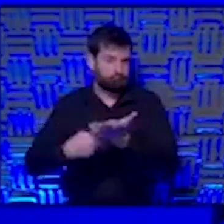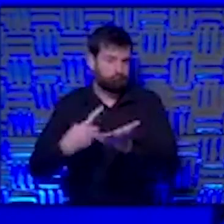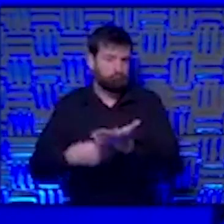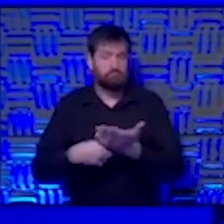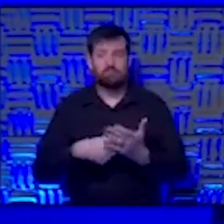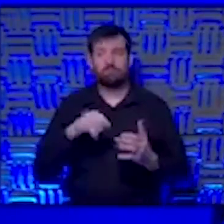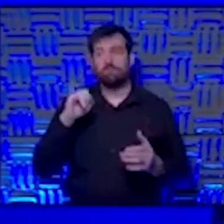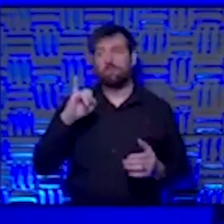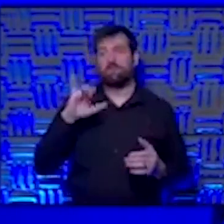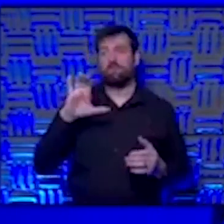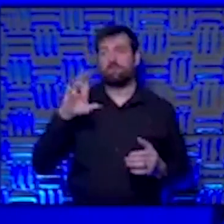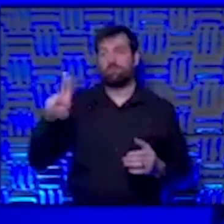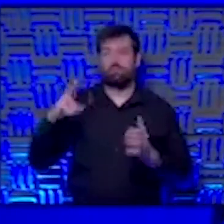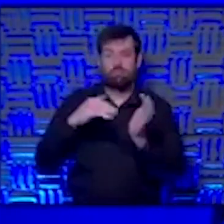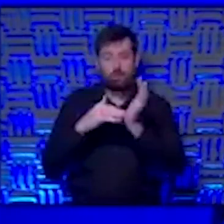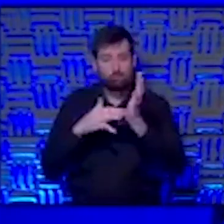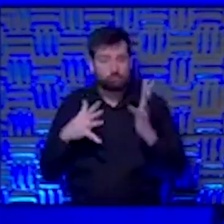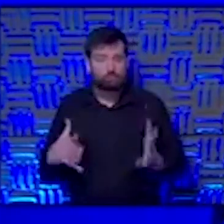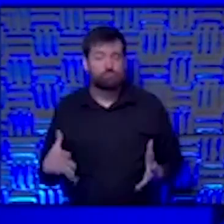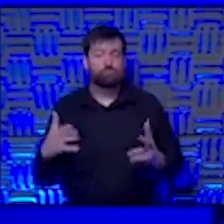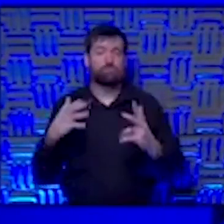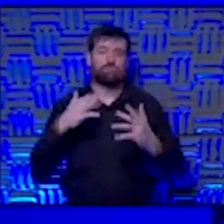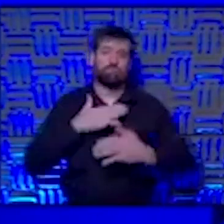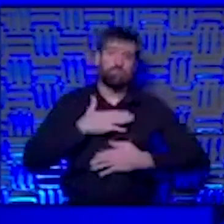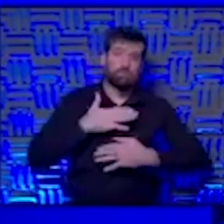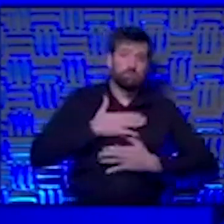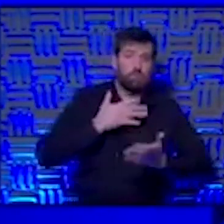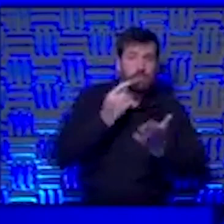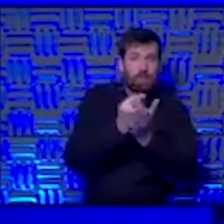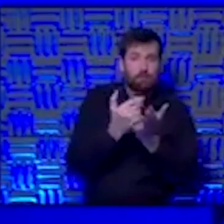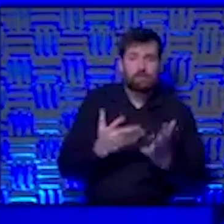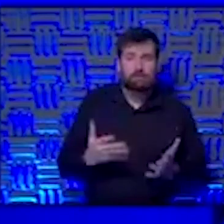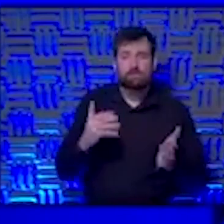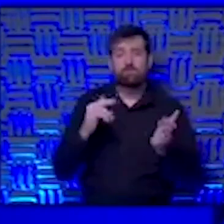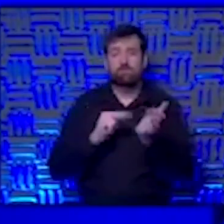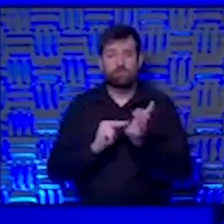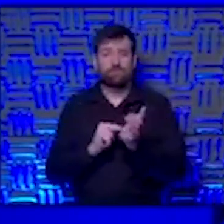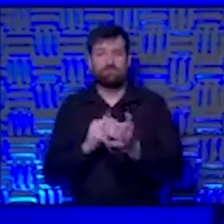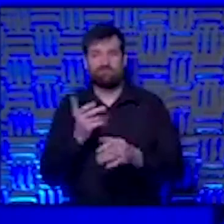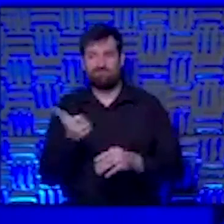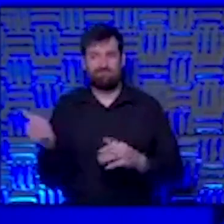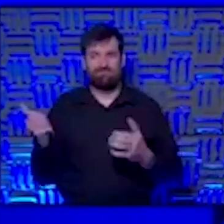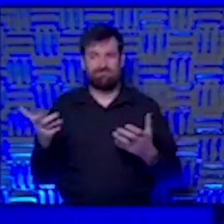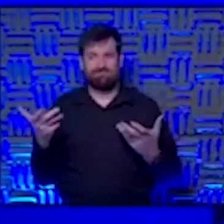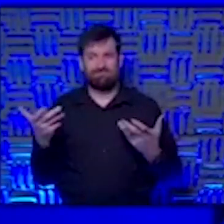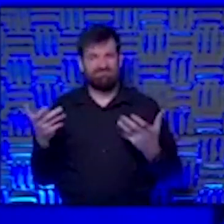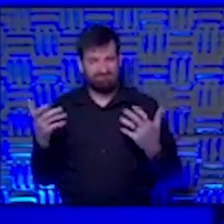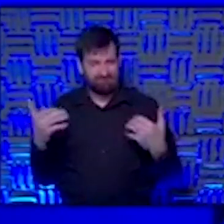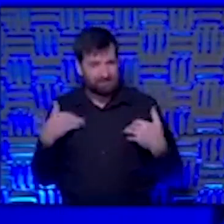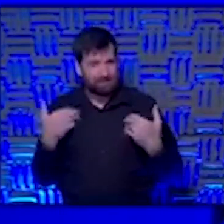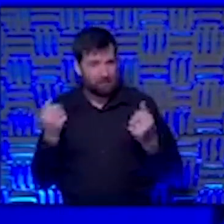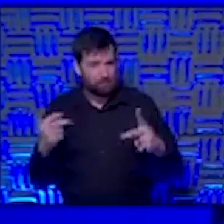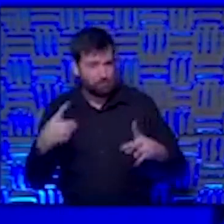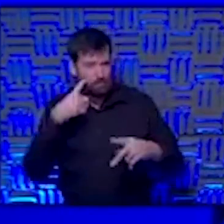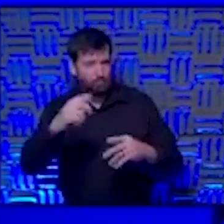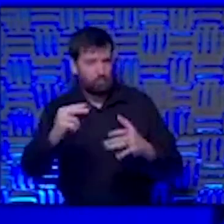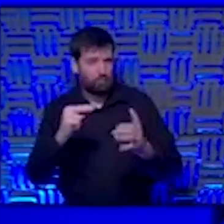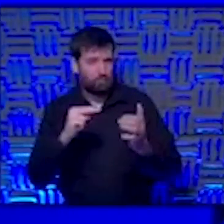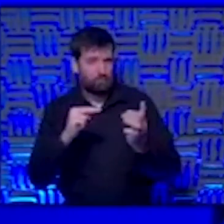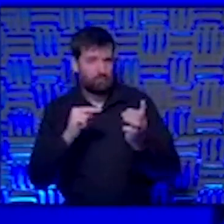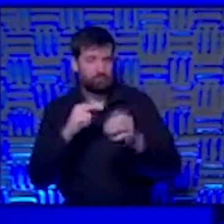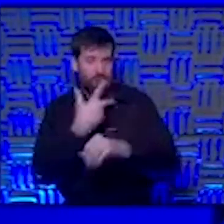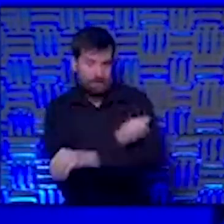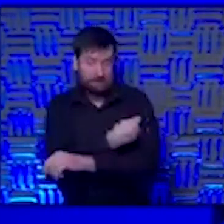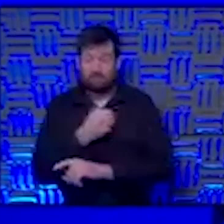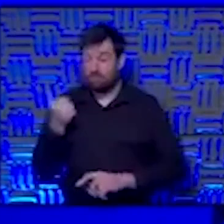you know, the ICU physicians and nurses and respiratory therapists and all those, you know, they've had their chance to get the vaccine. And